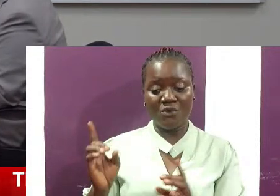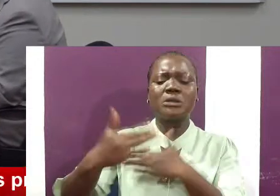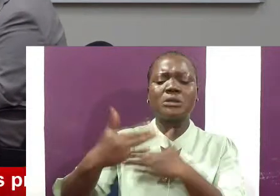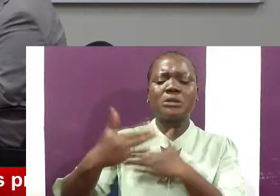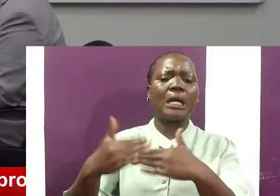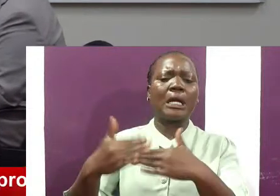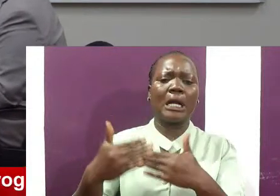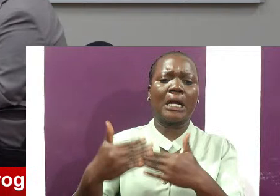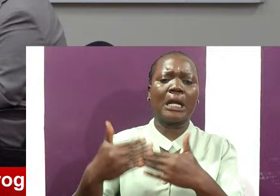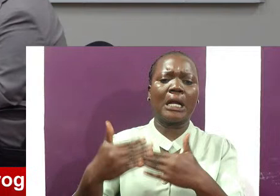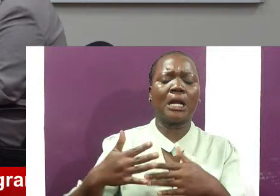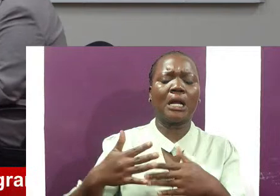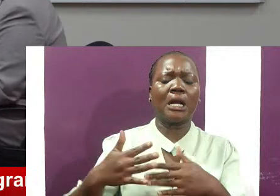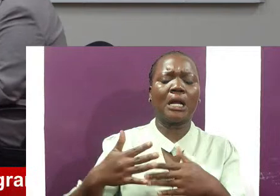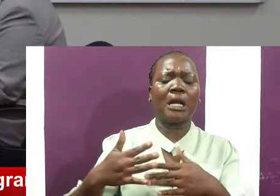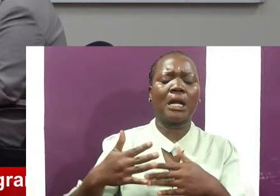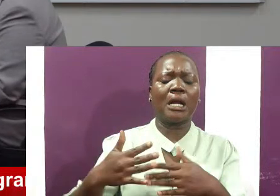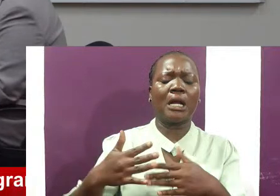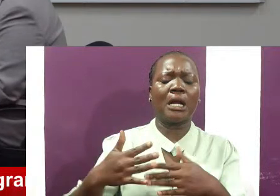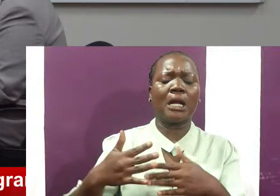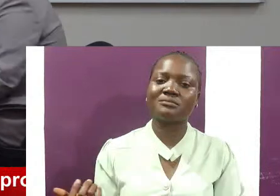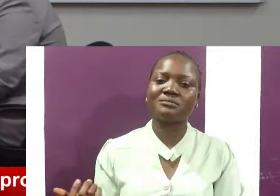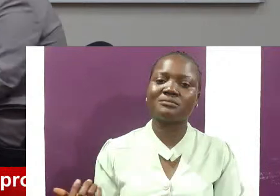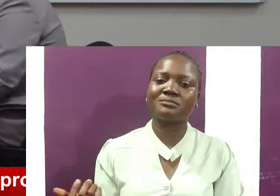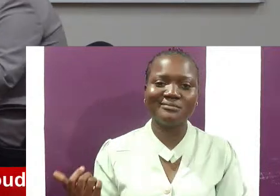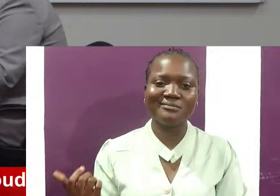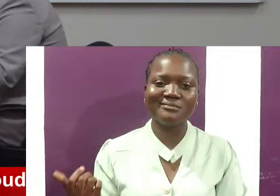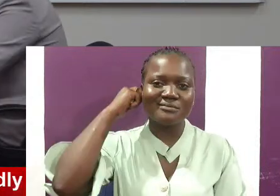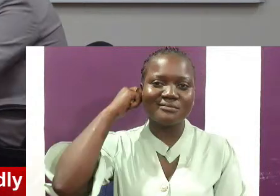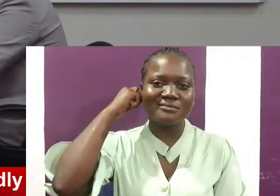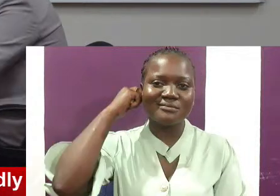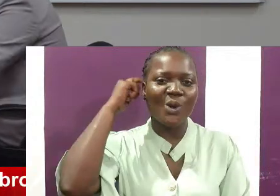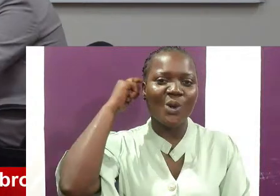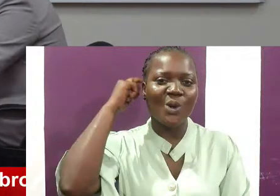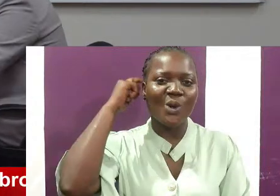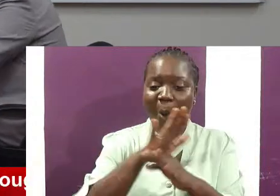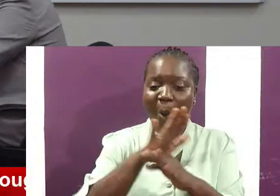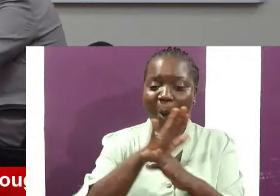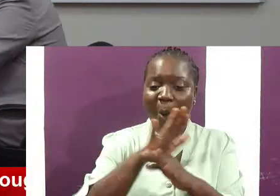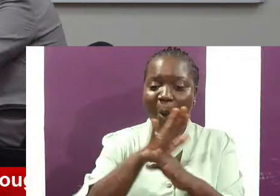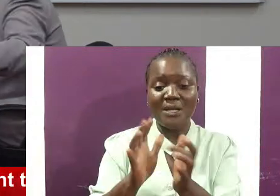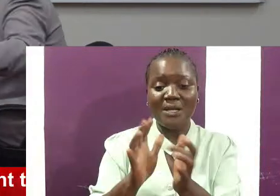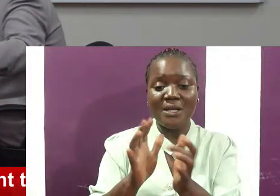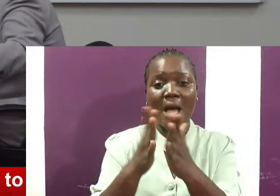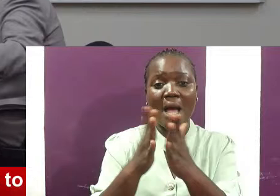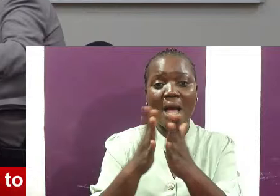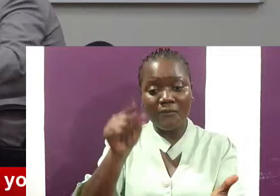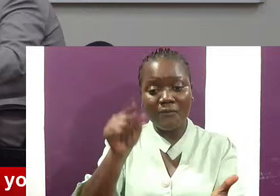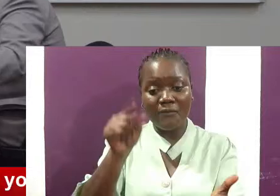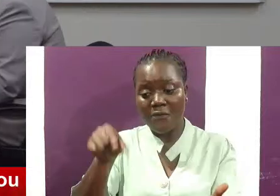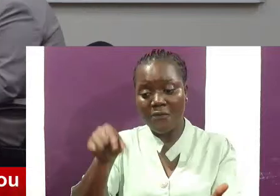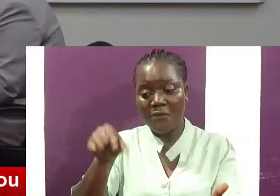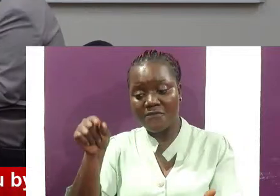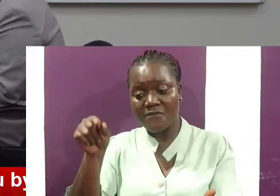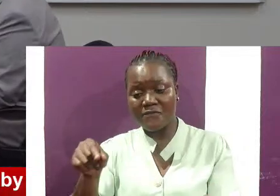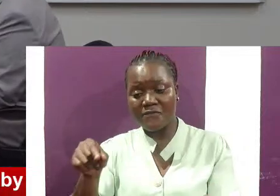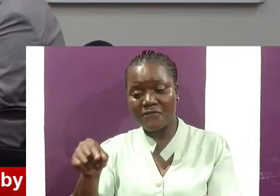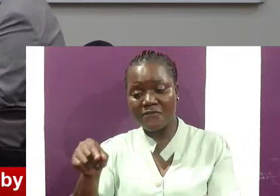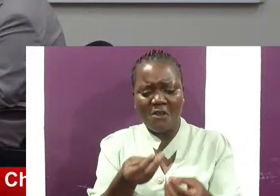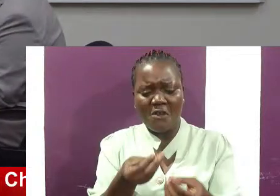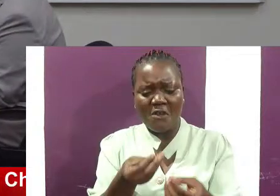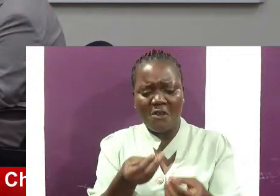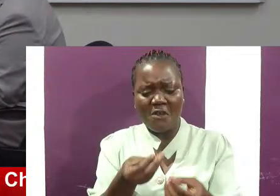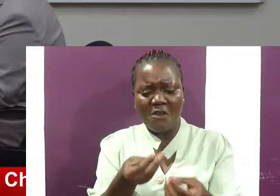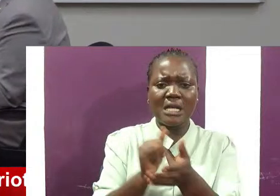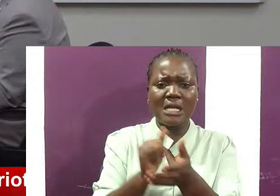new law, Romans 7, Hebrews. Yeah. All of these books tell us, get right, church, and let's go home, basically, and do what's supposed to be